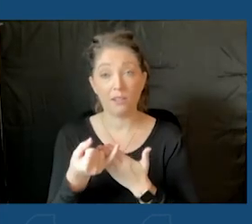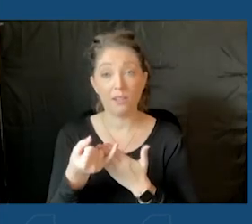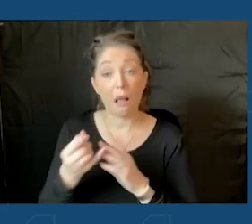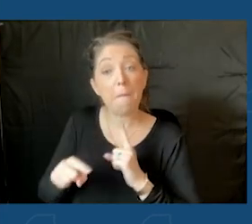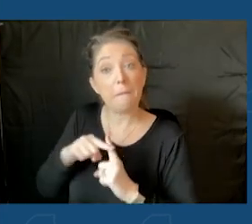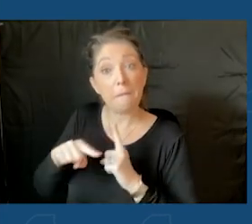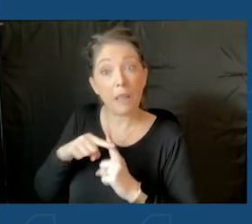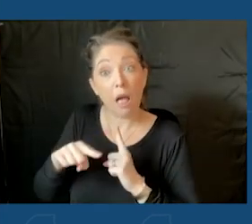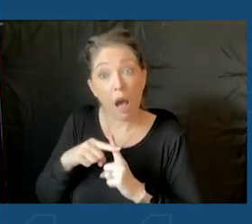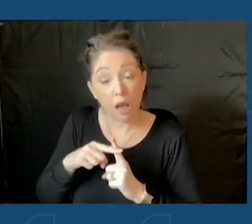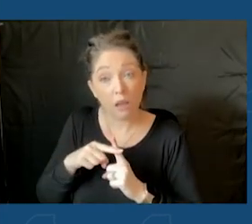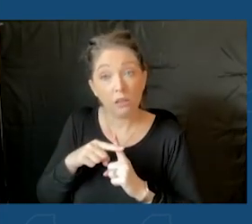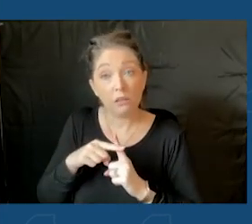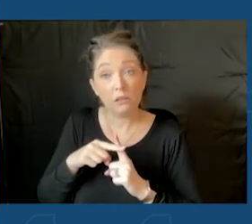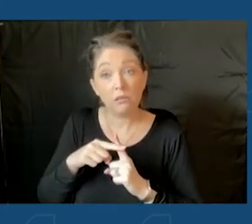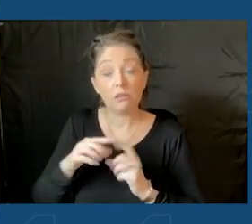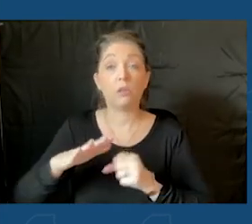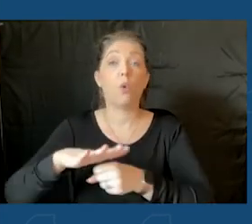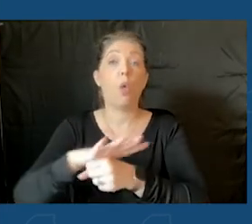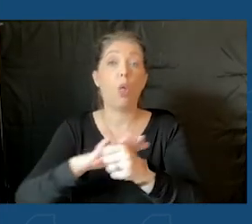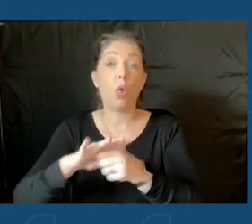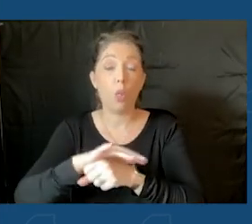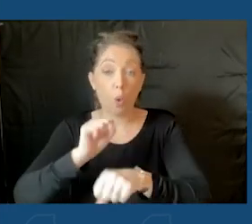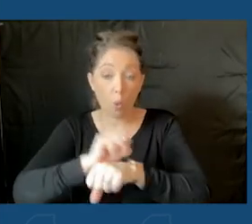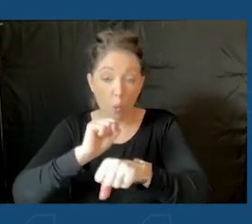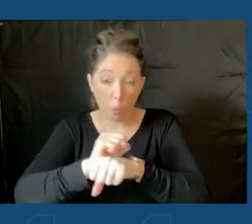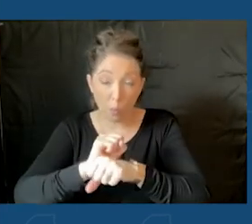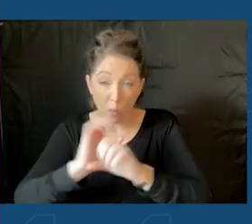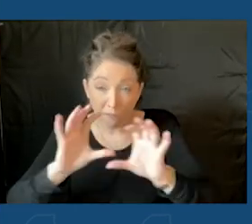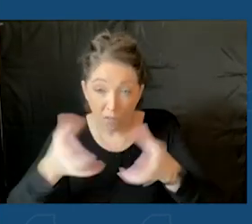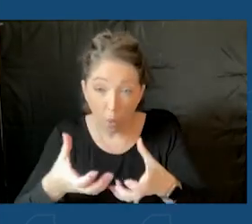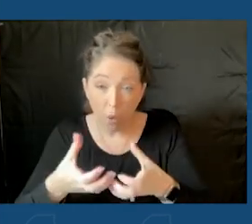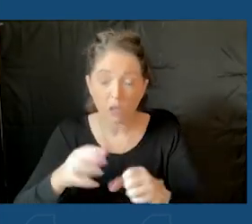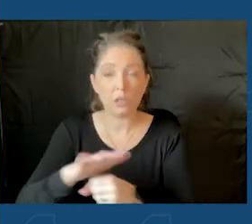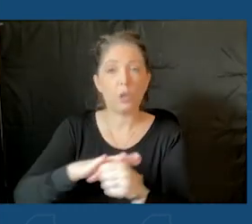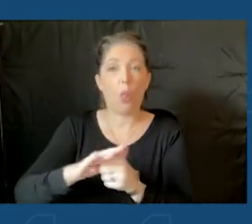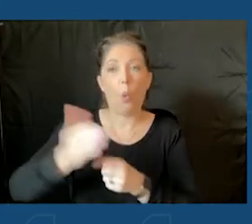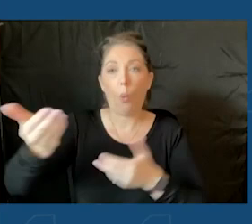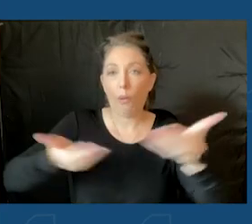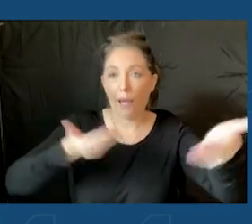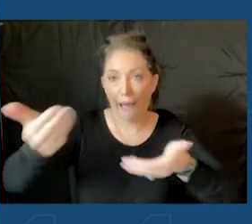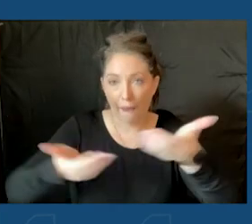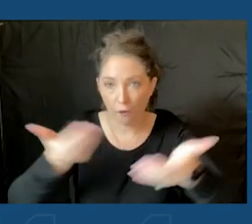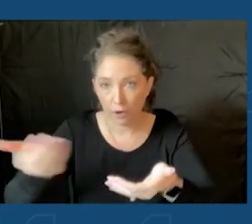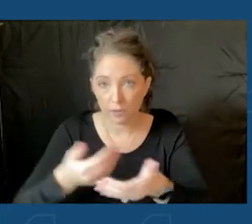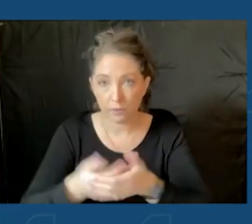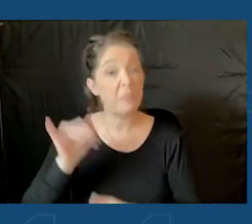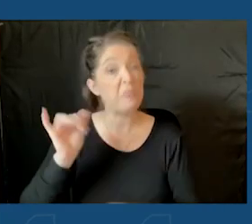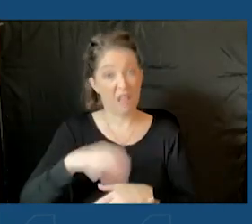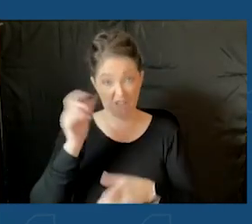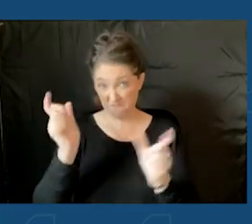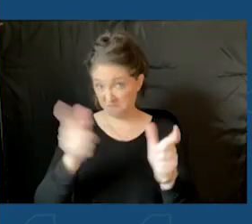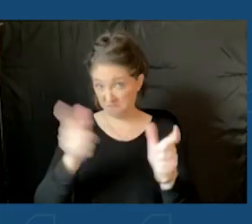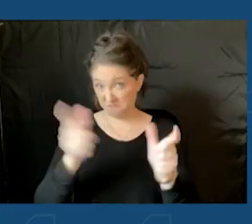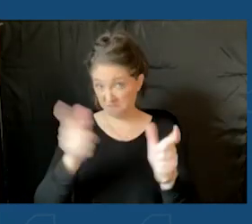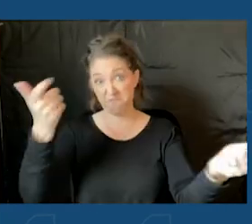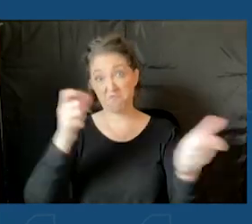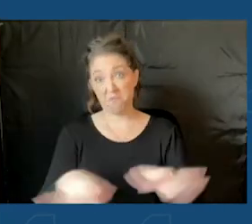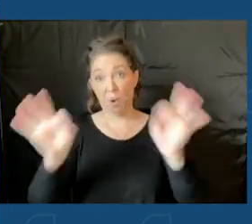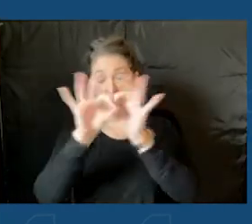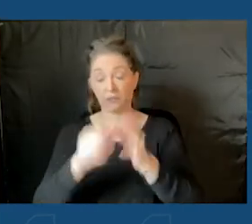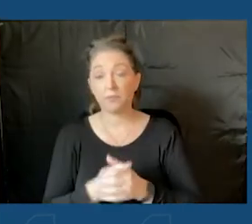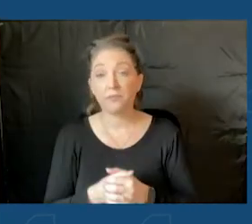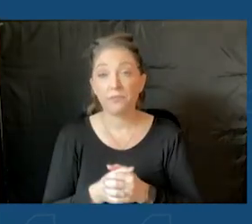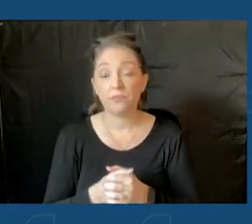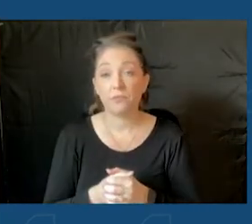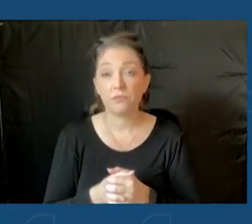comes a local workforce and local hire. That's a big one. And what we will